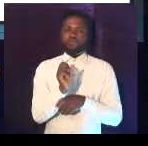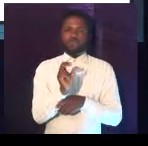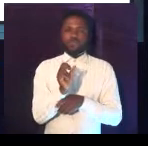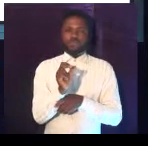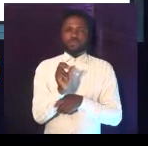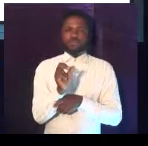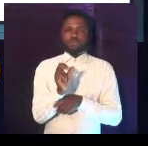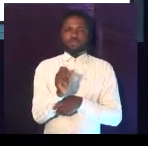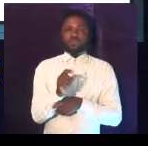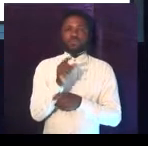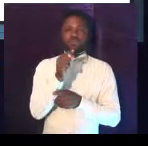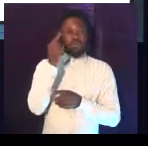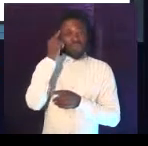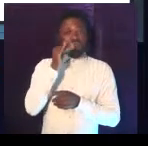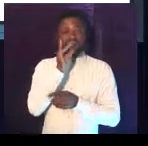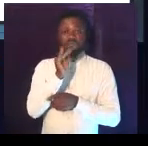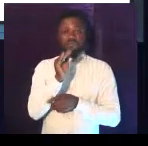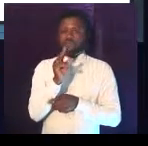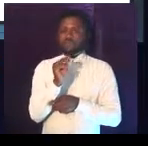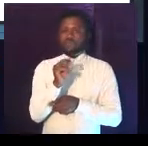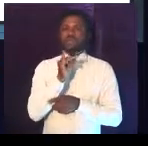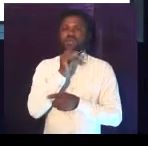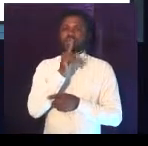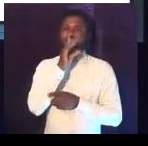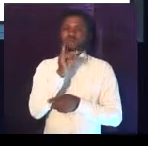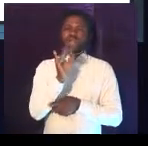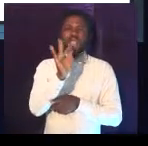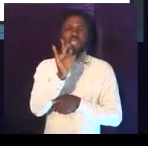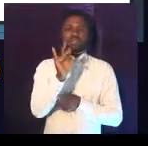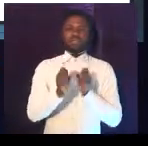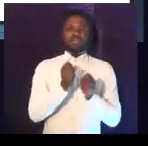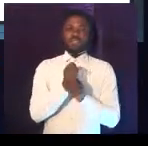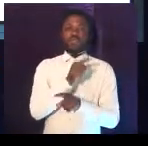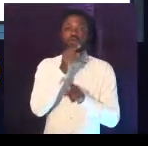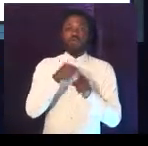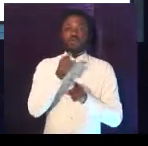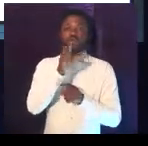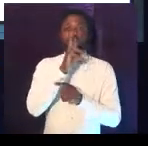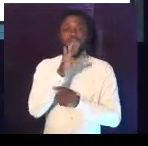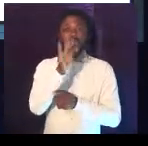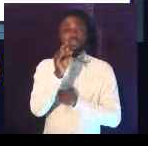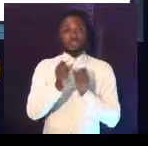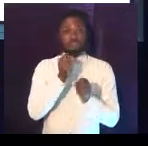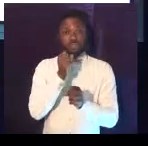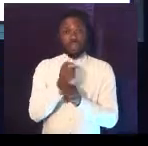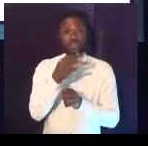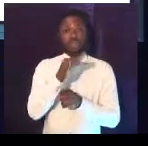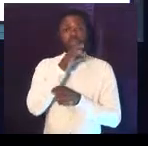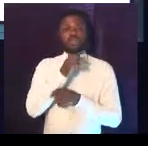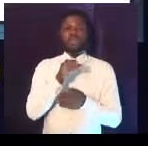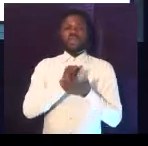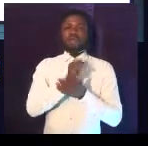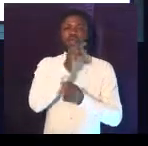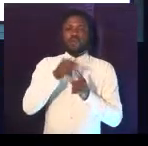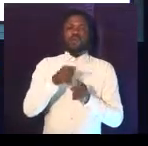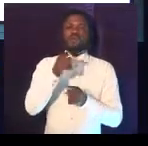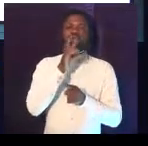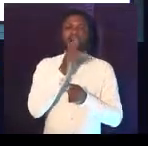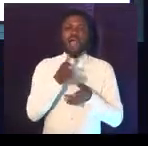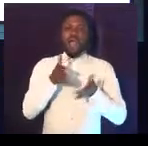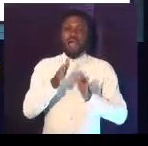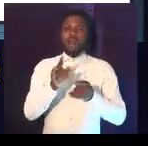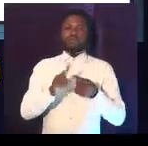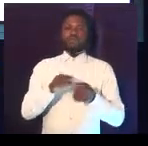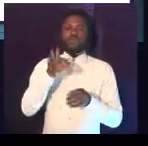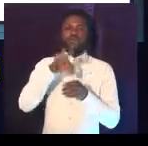12. No, not 12. You are thinking it's 15. No, it's actually 18 years. When you are 18 years, up to the 18 years of age, that